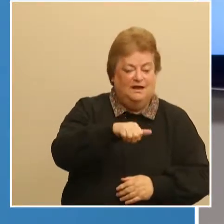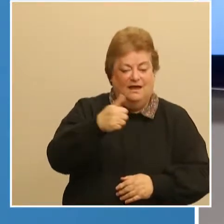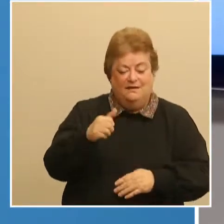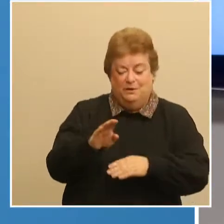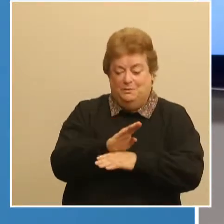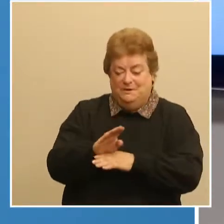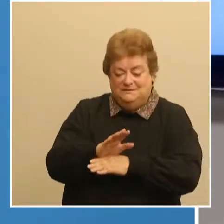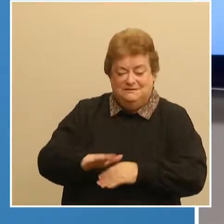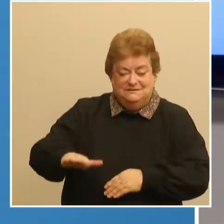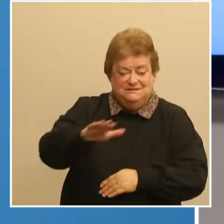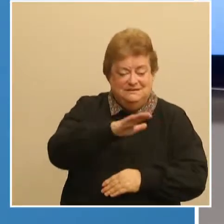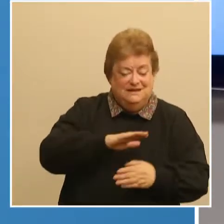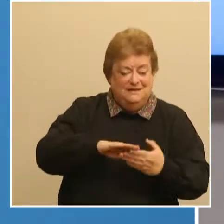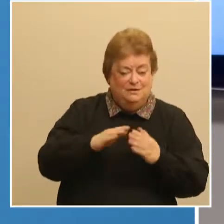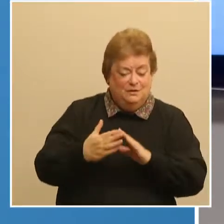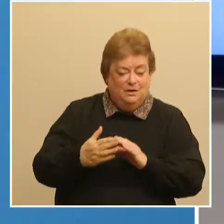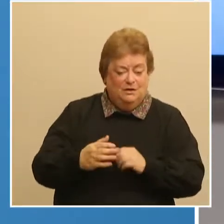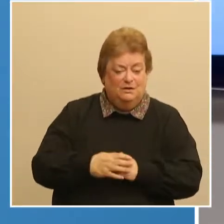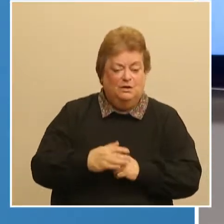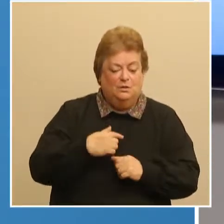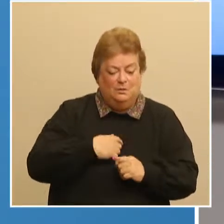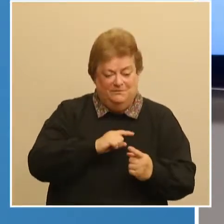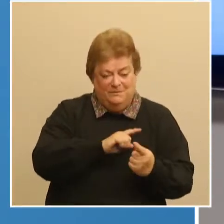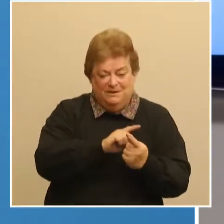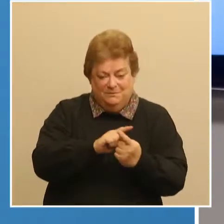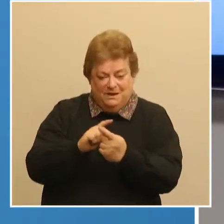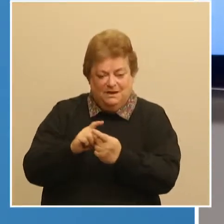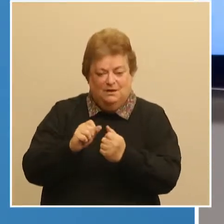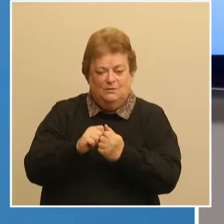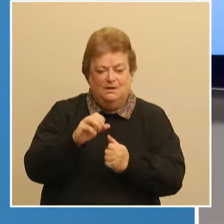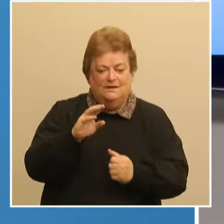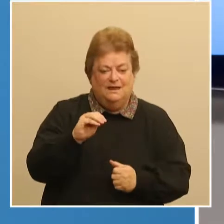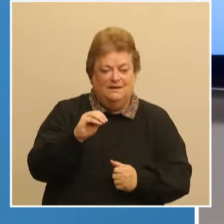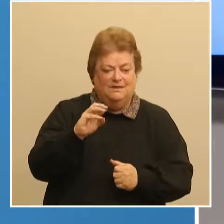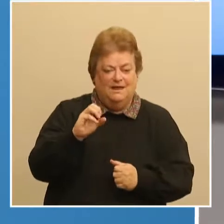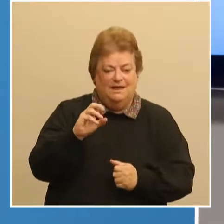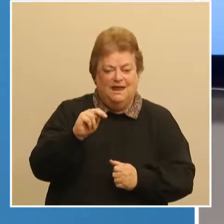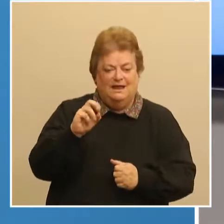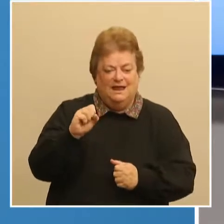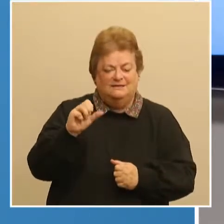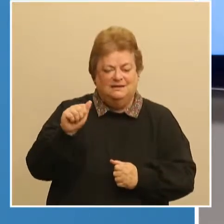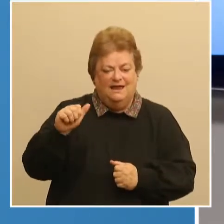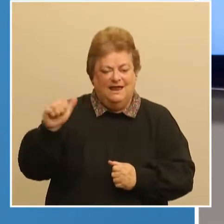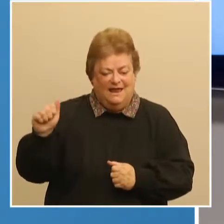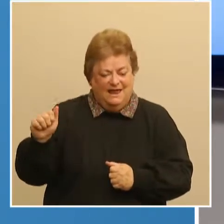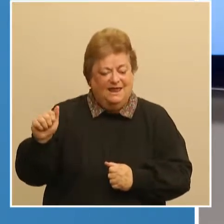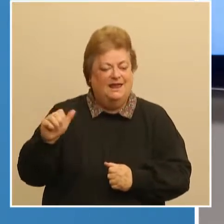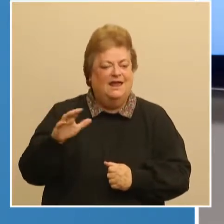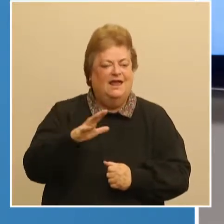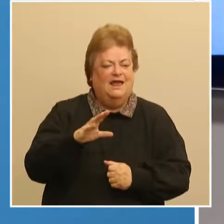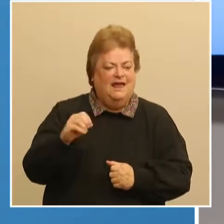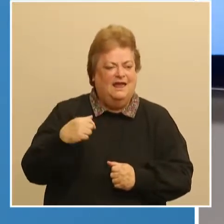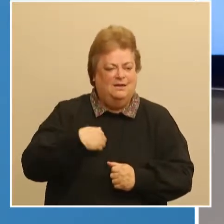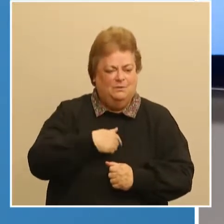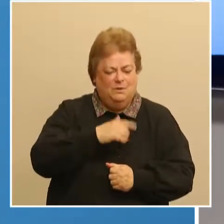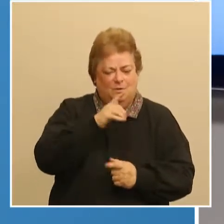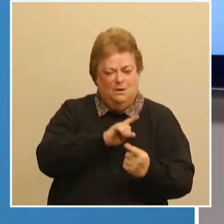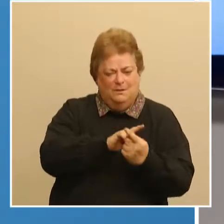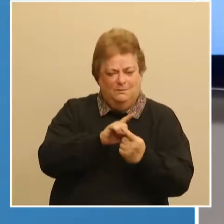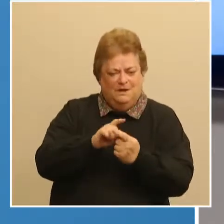the community. We've been meeting weekly with NSAA and Jeff Mall, and we will be meeting with